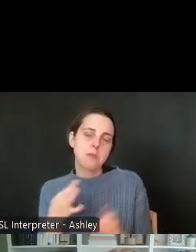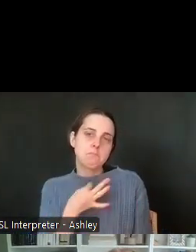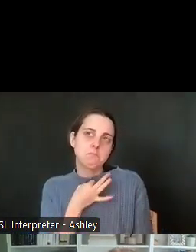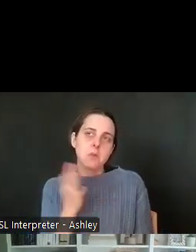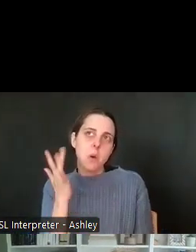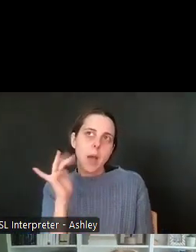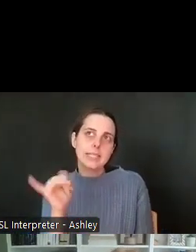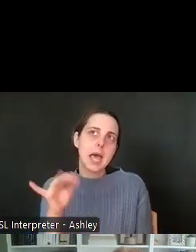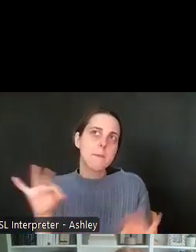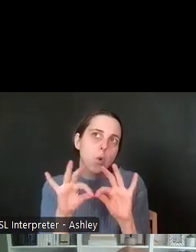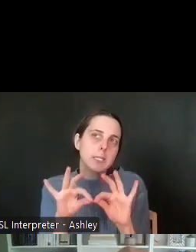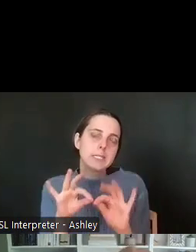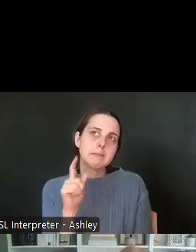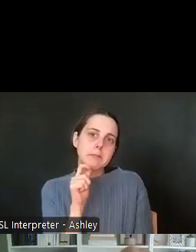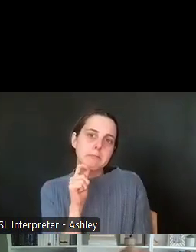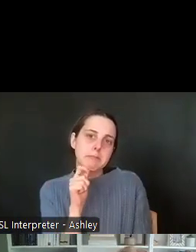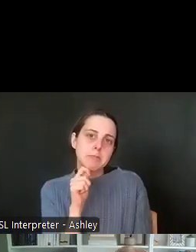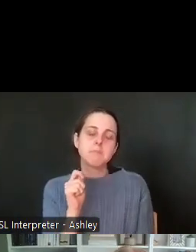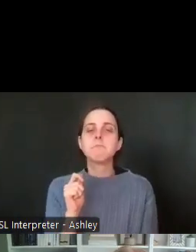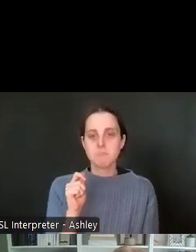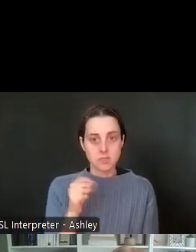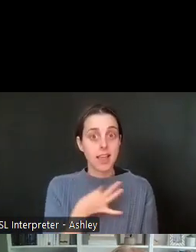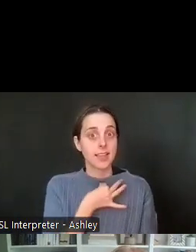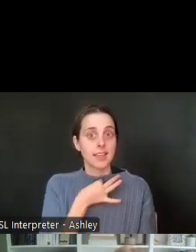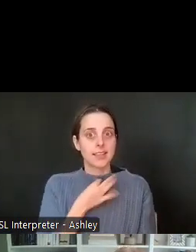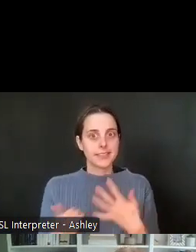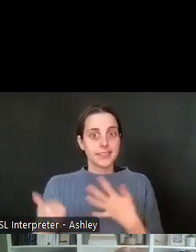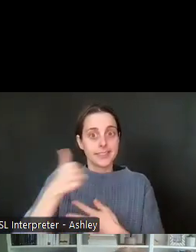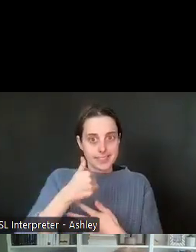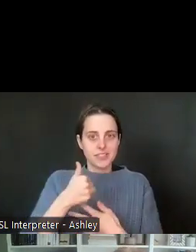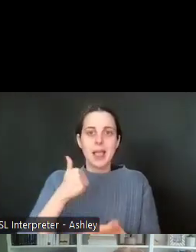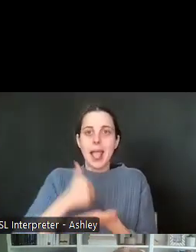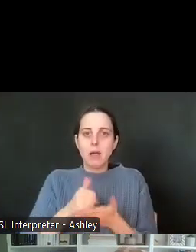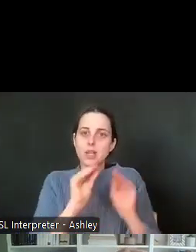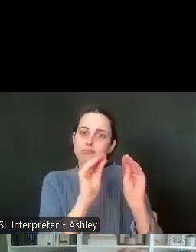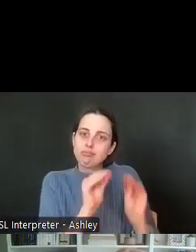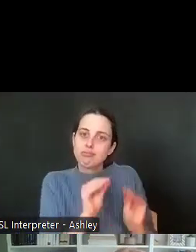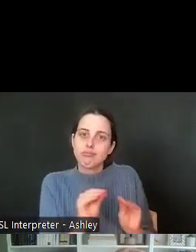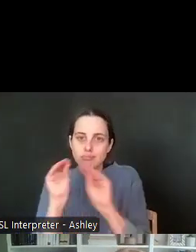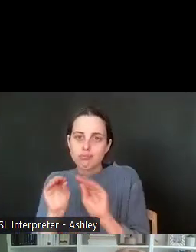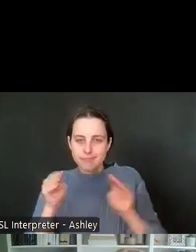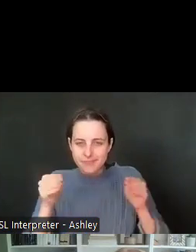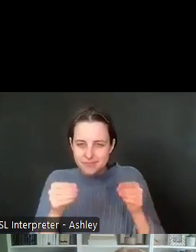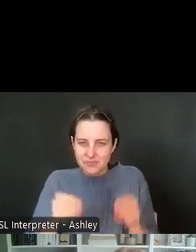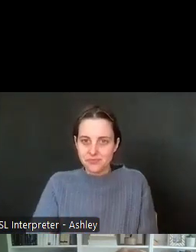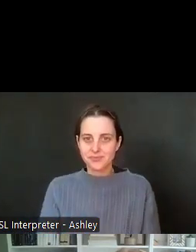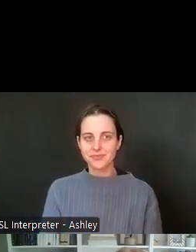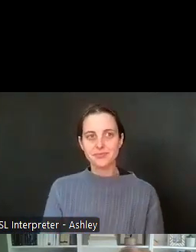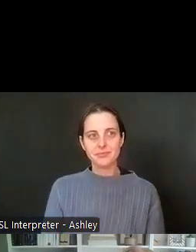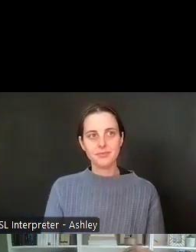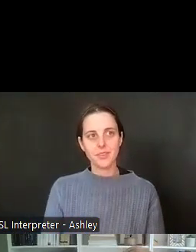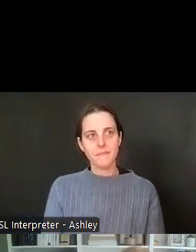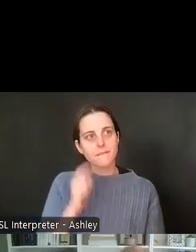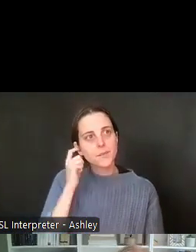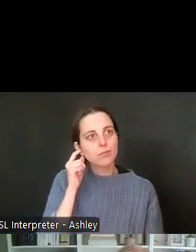to remove the judgment, and then you can be curious and stay in the conversation. It's what leads